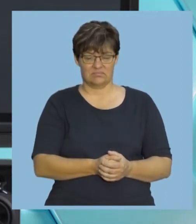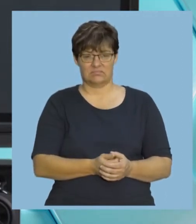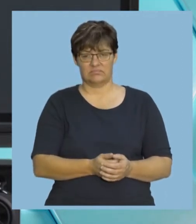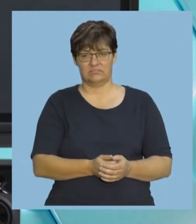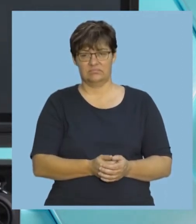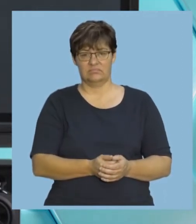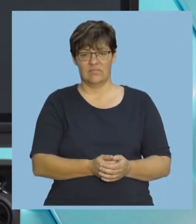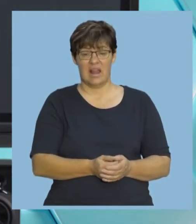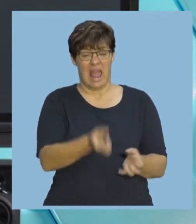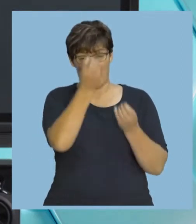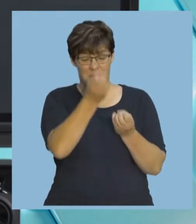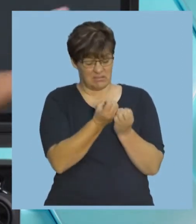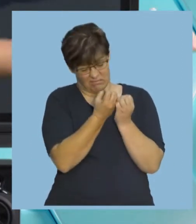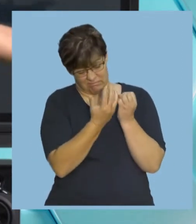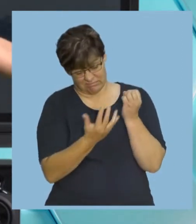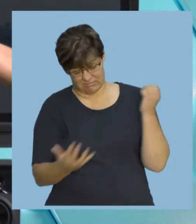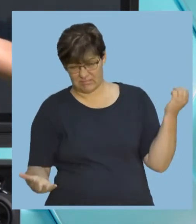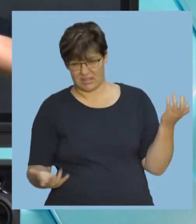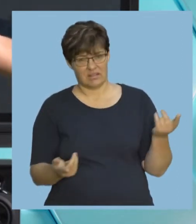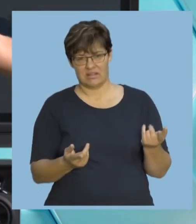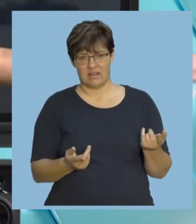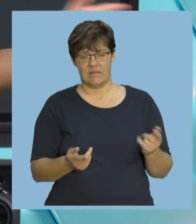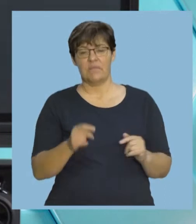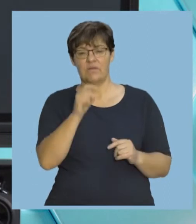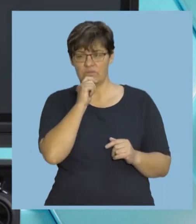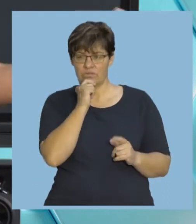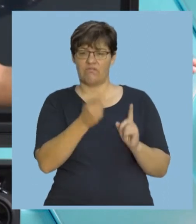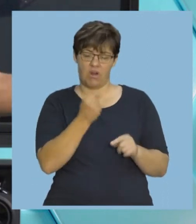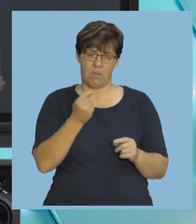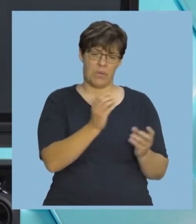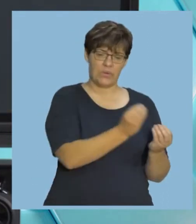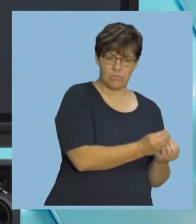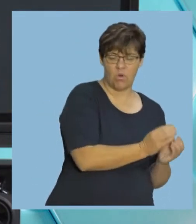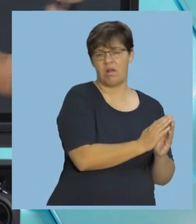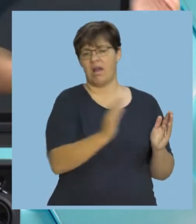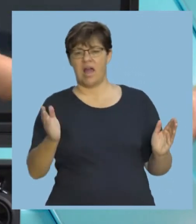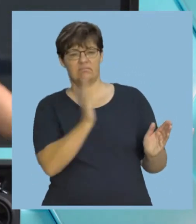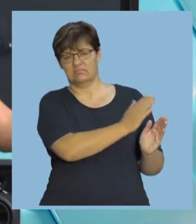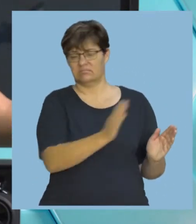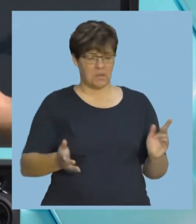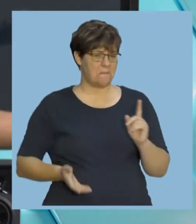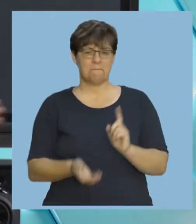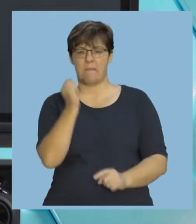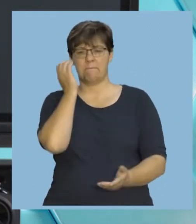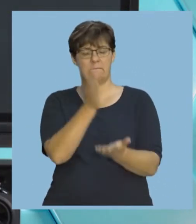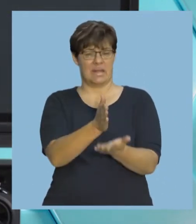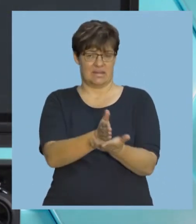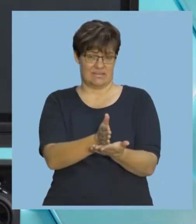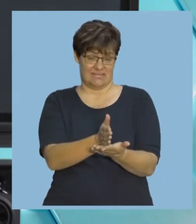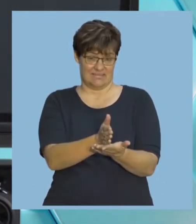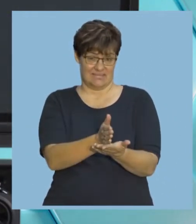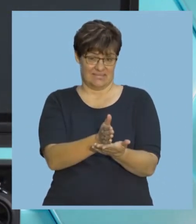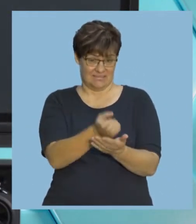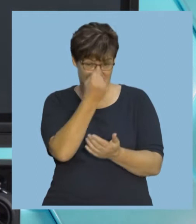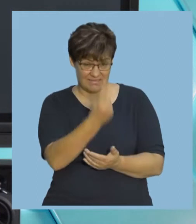will use this formula if you have a large data. If I have a small data, I can arrange from the smallest to the highest and actually find